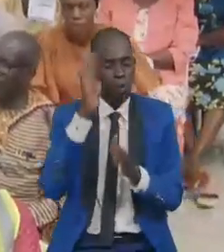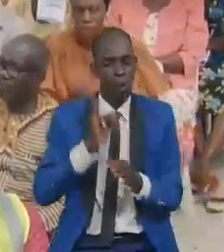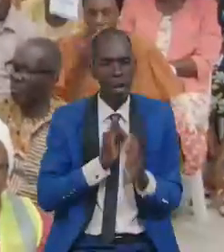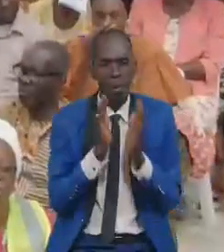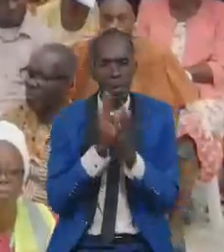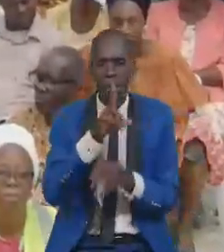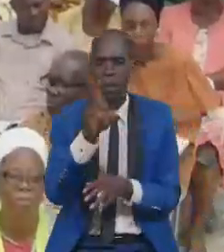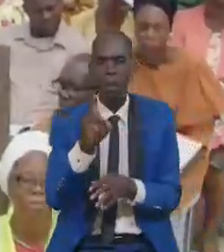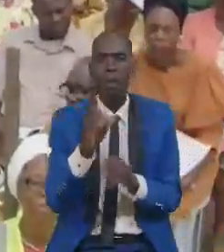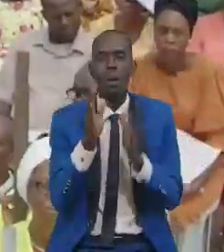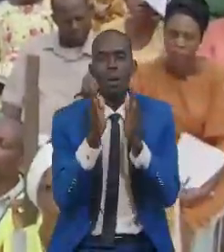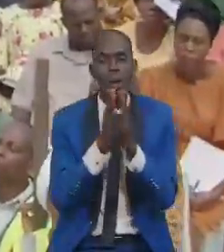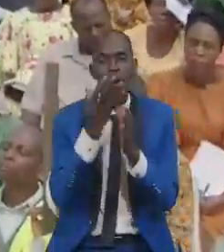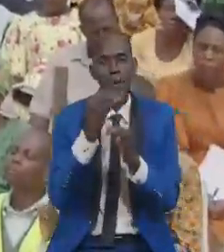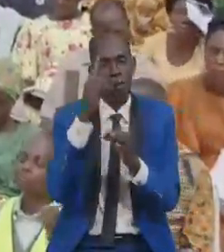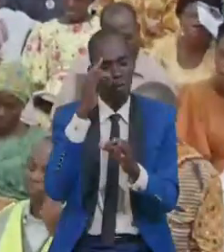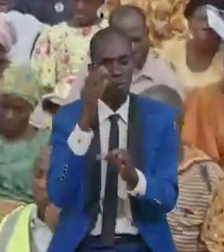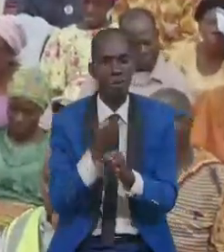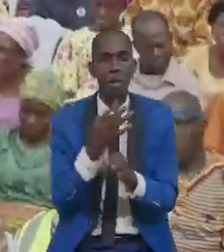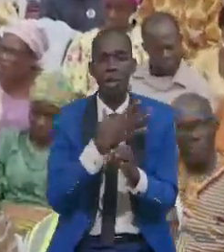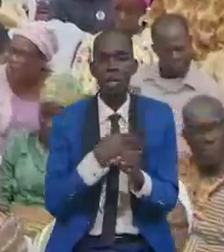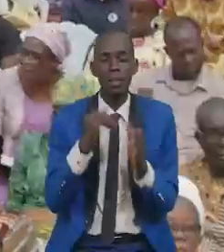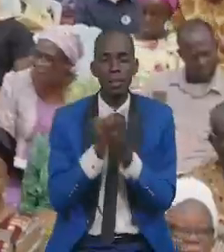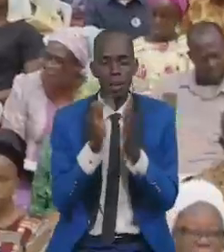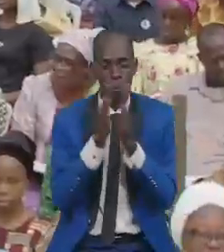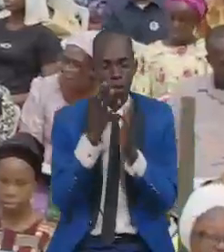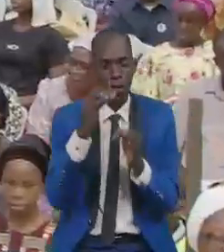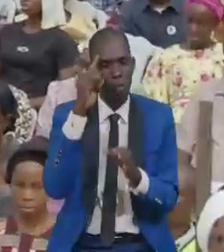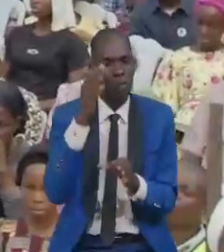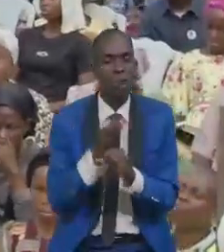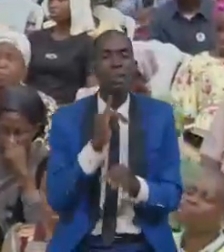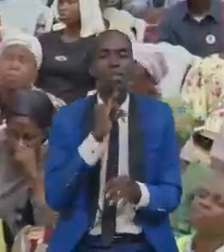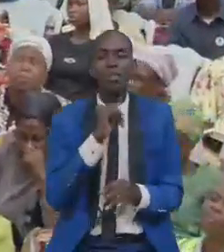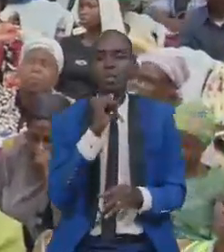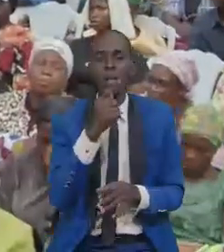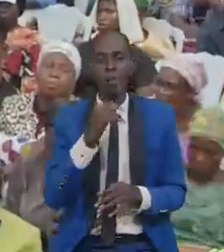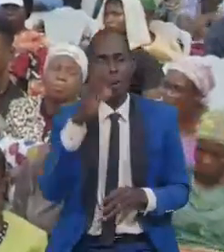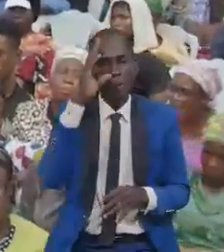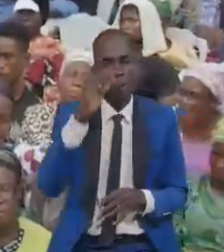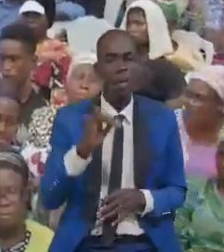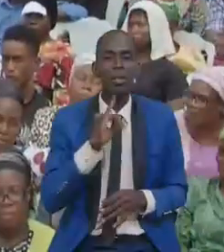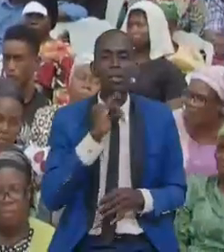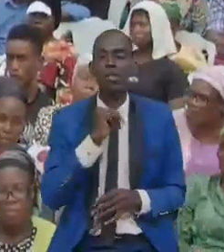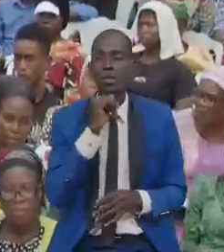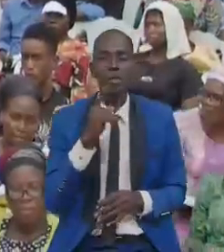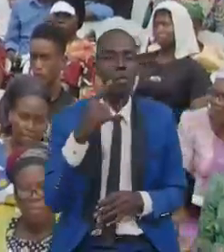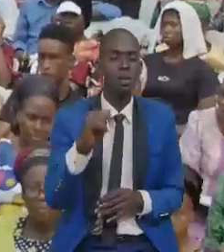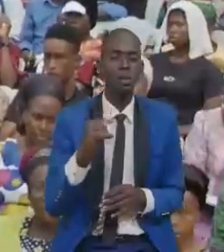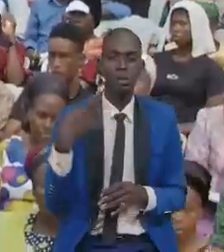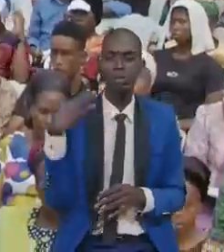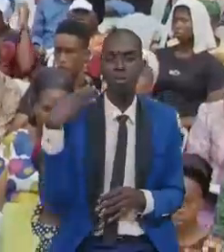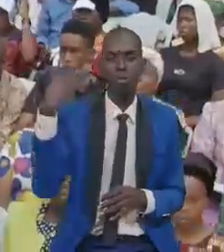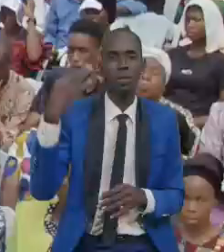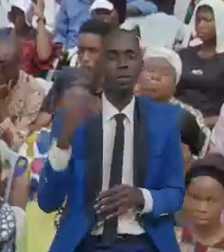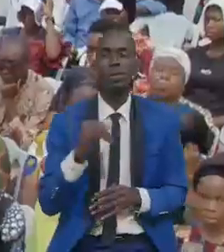And the prayer of faith is not the man, it's not his title, it's not because, you